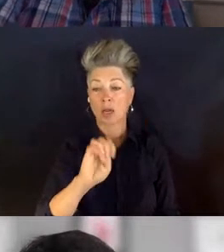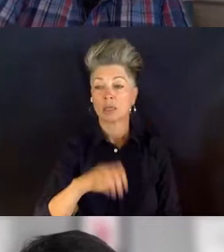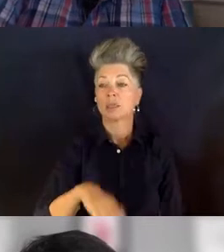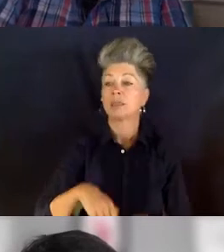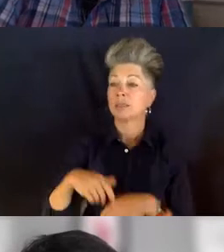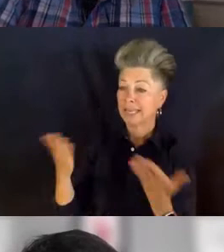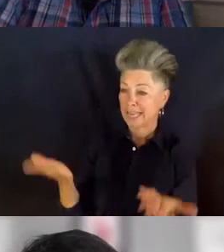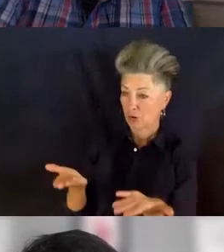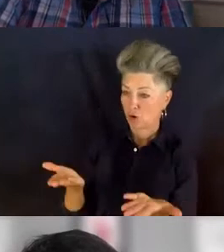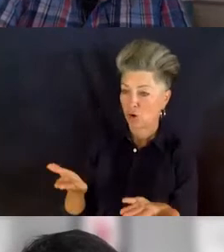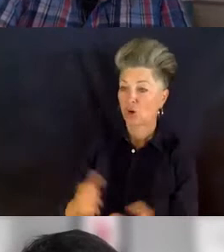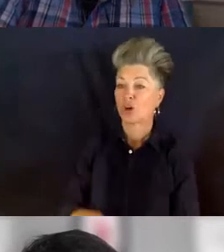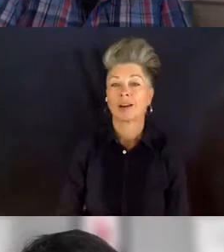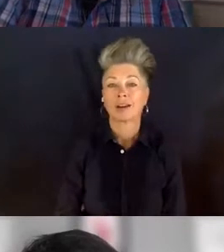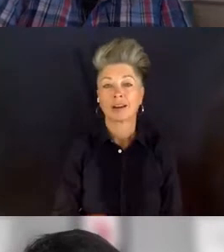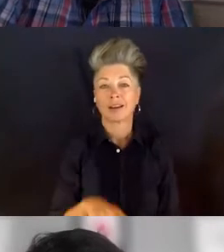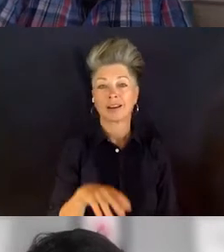Here.